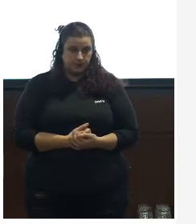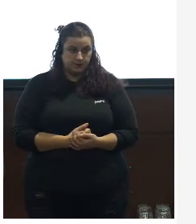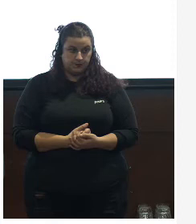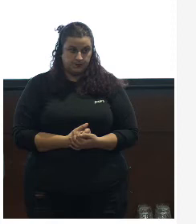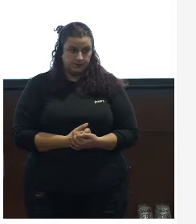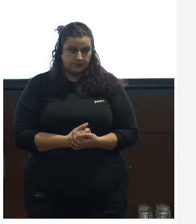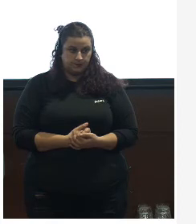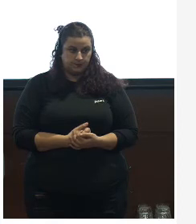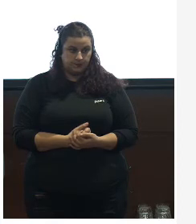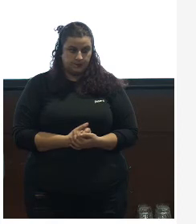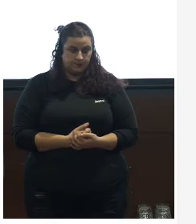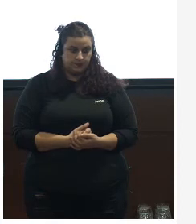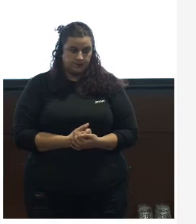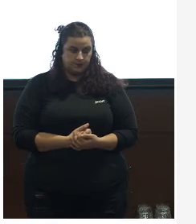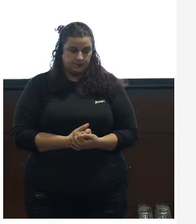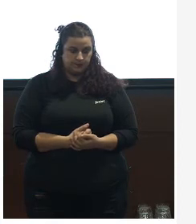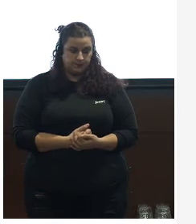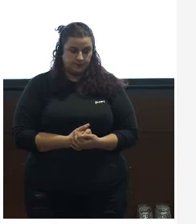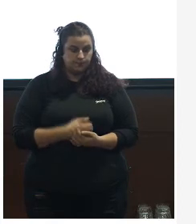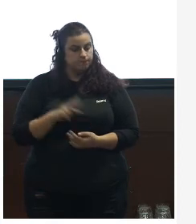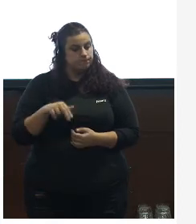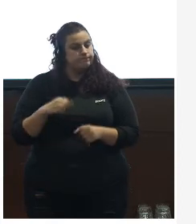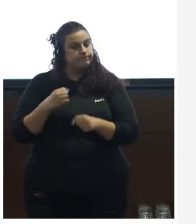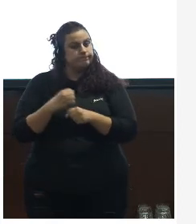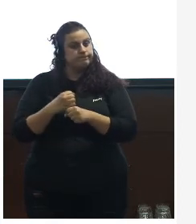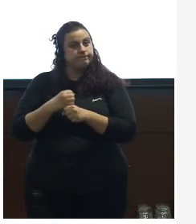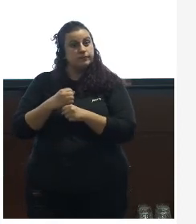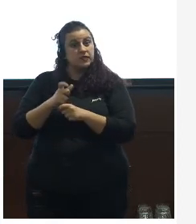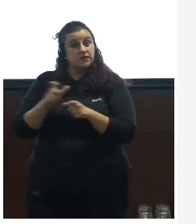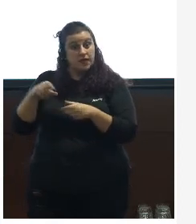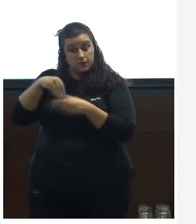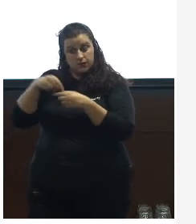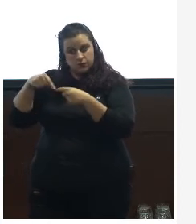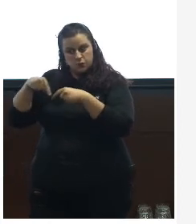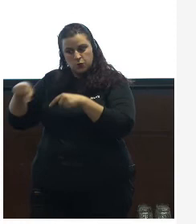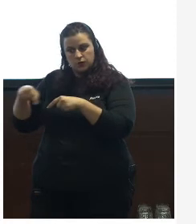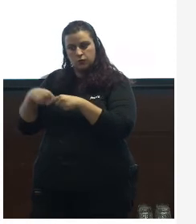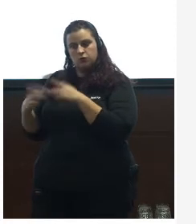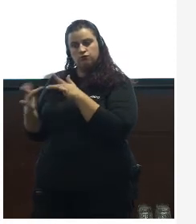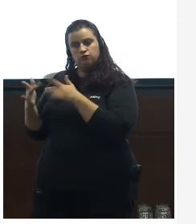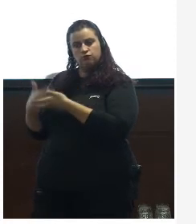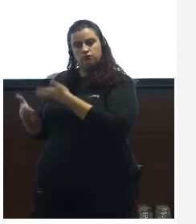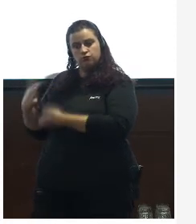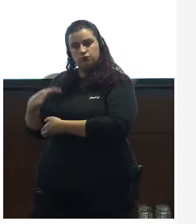course. However, if we know the customer, it's better to make a match so everybody gets the most out of their holiday.